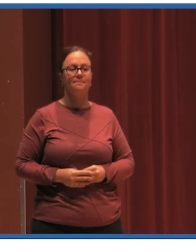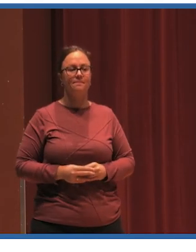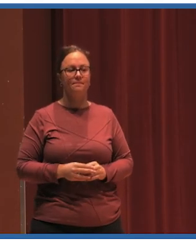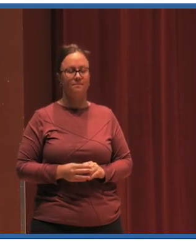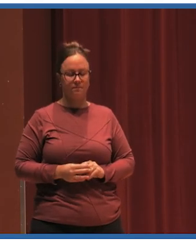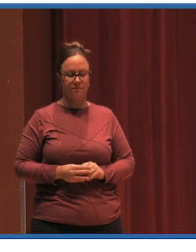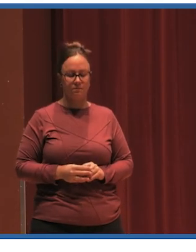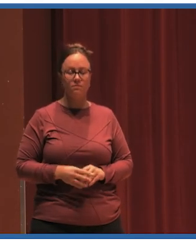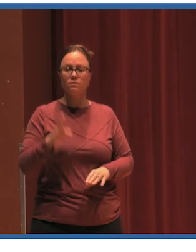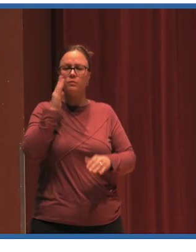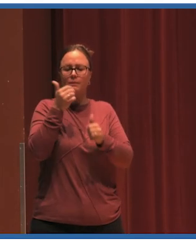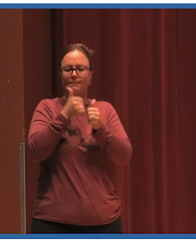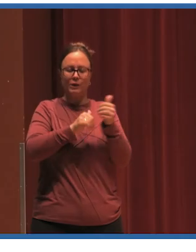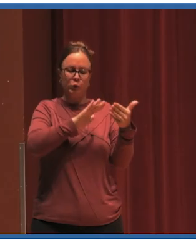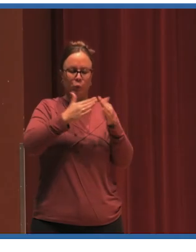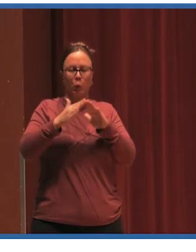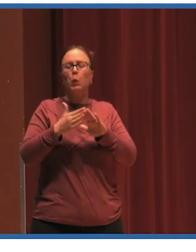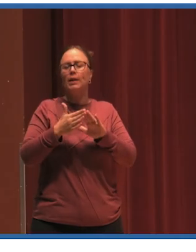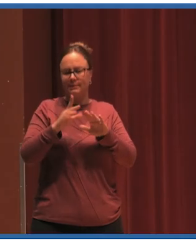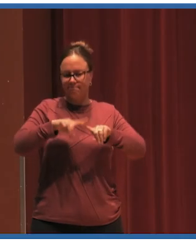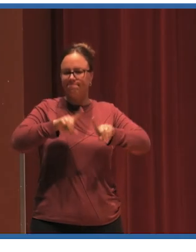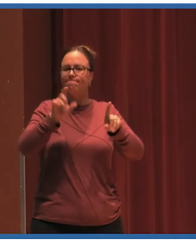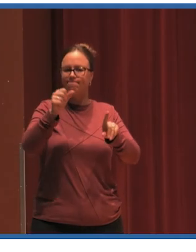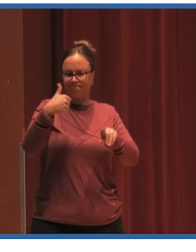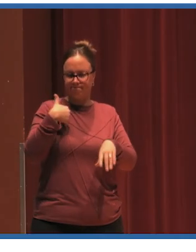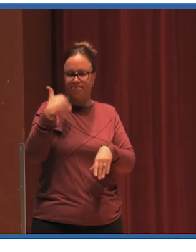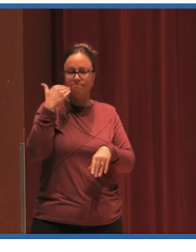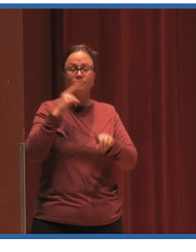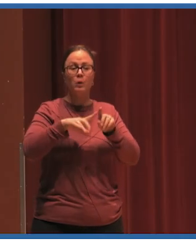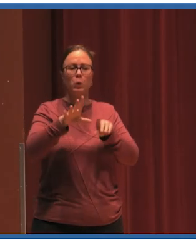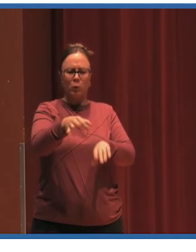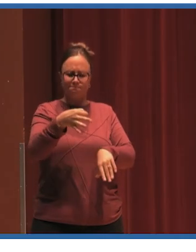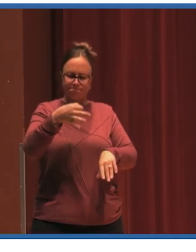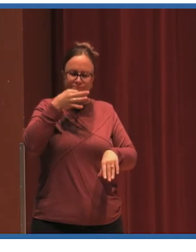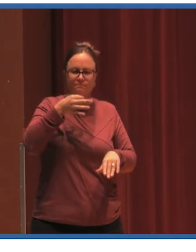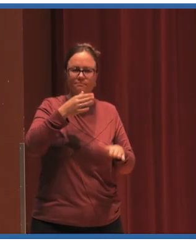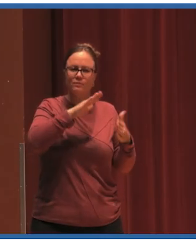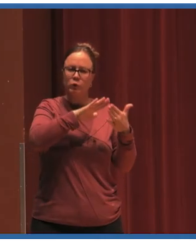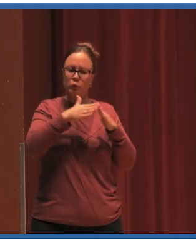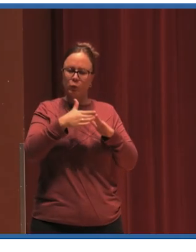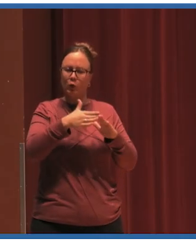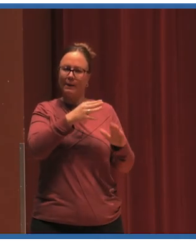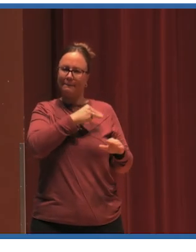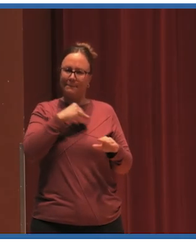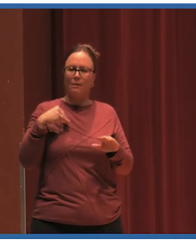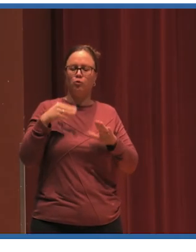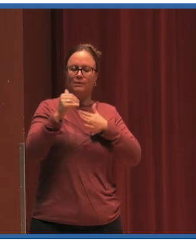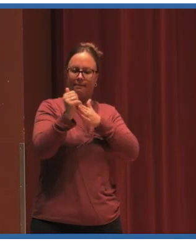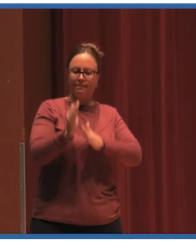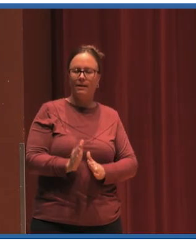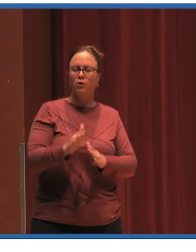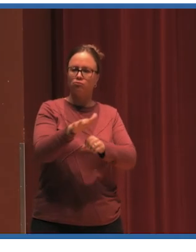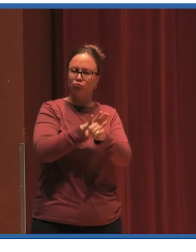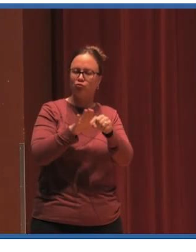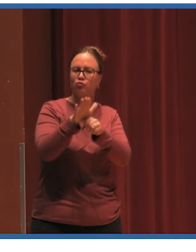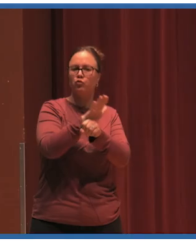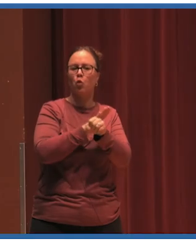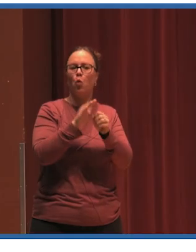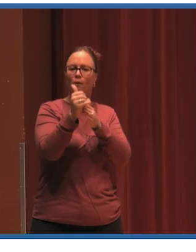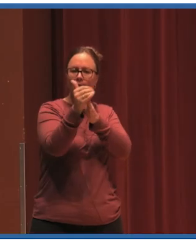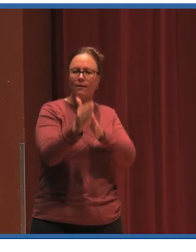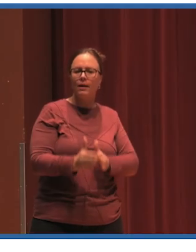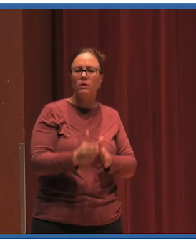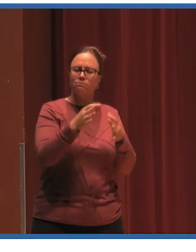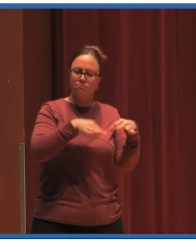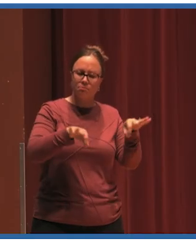We know that every community is different. Your expertise as a community members and leaders and local policymakers is key to answering the question of what to